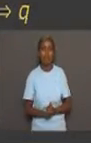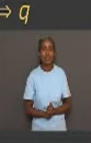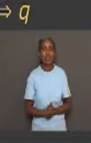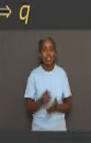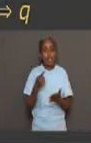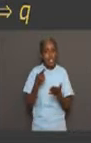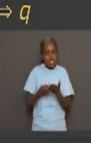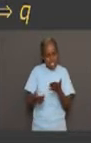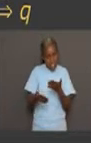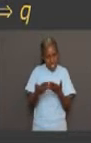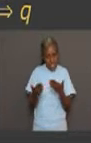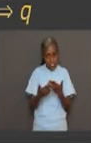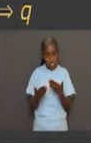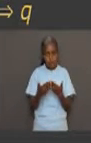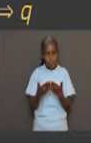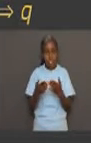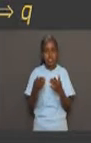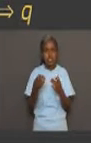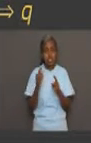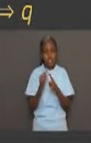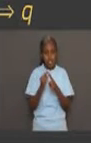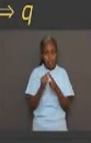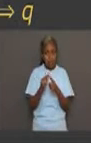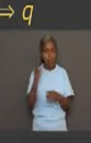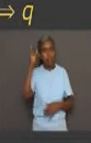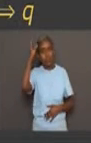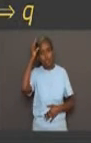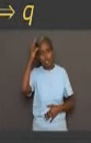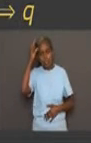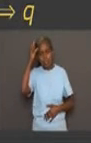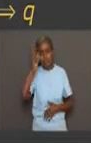It is the simplest in terms of concept,